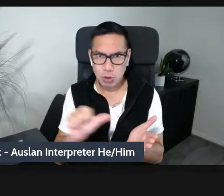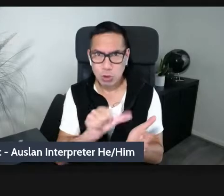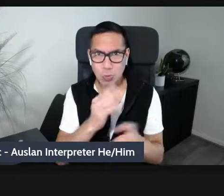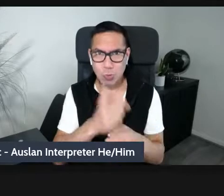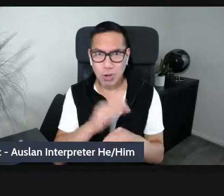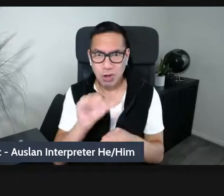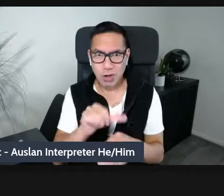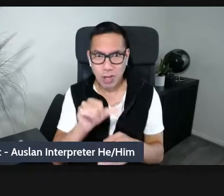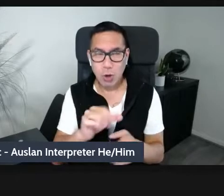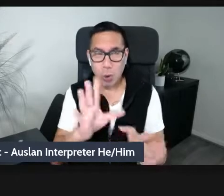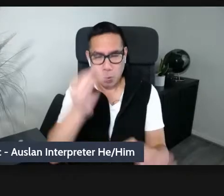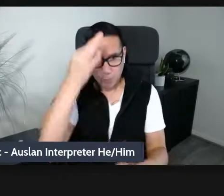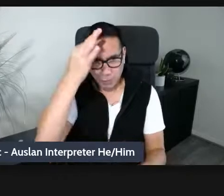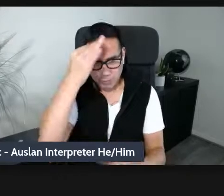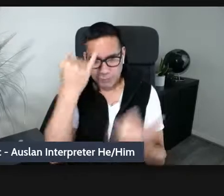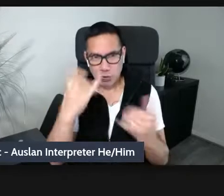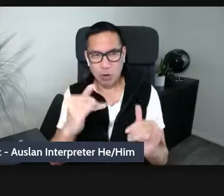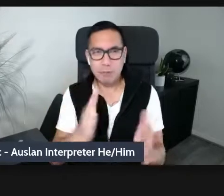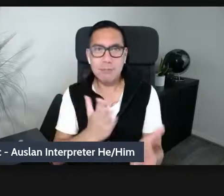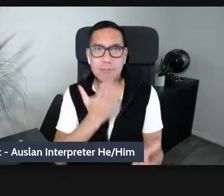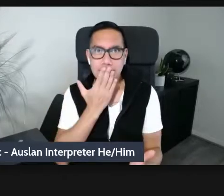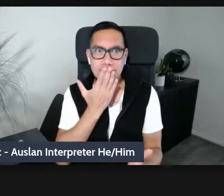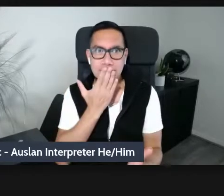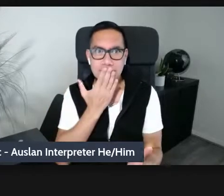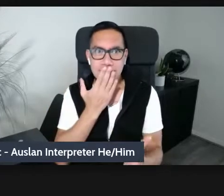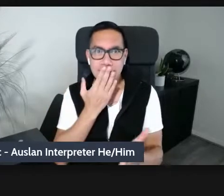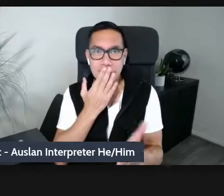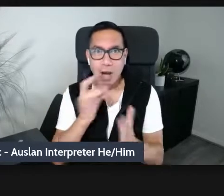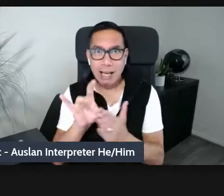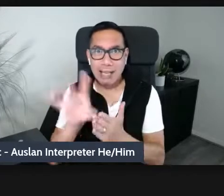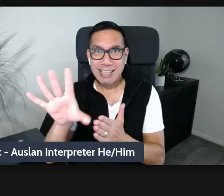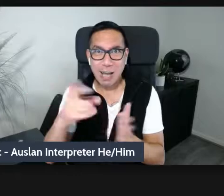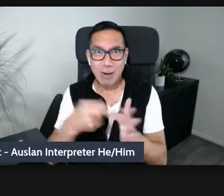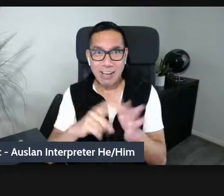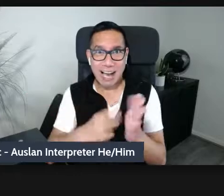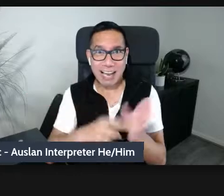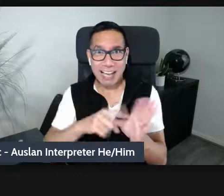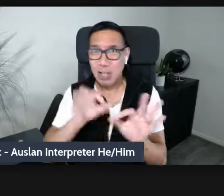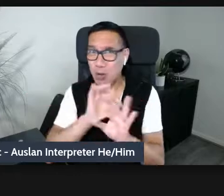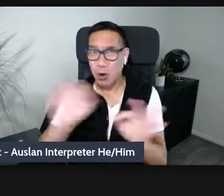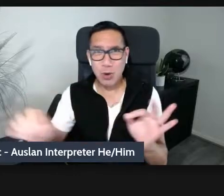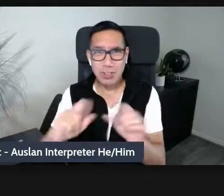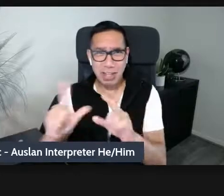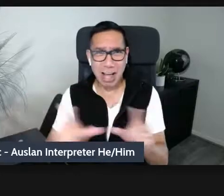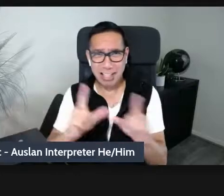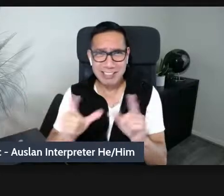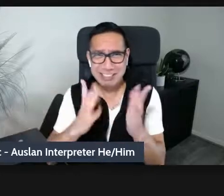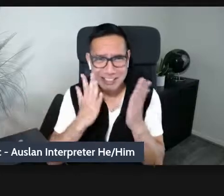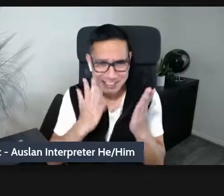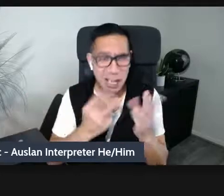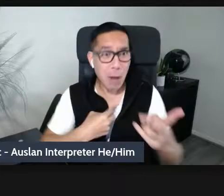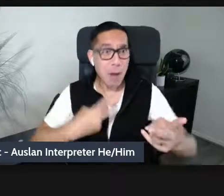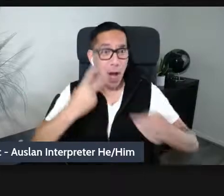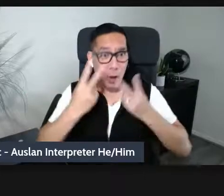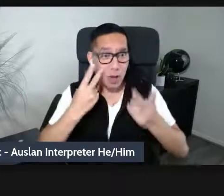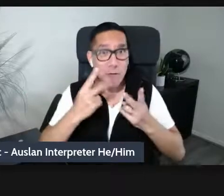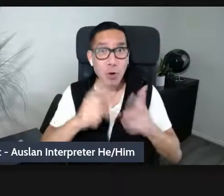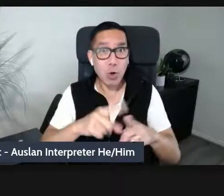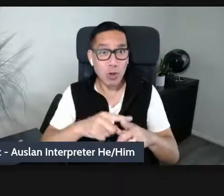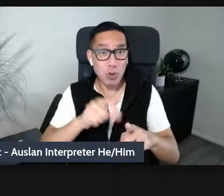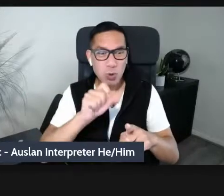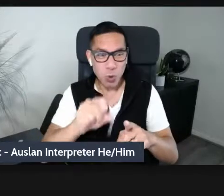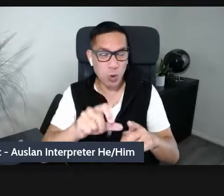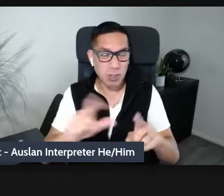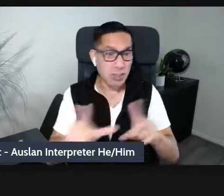Oh, hang on. No, I was accidentally kicking Carly out, not her slides. So, would you, whilst I find your slides, just introduce